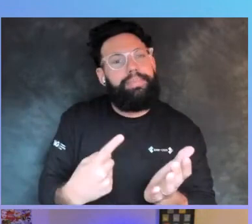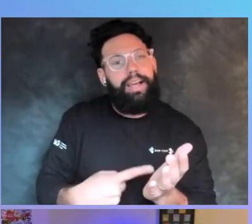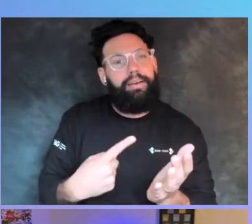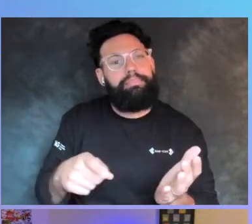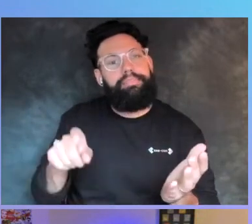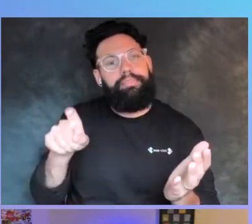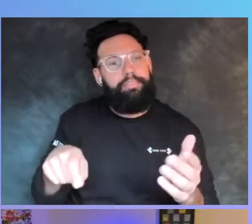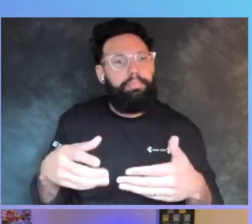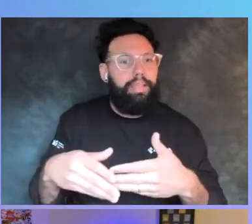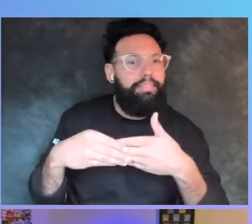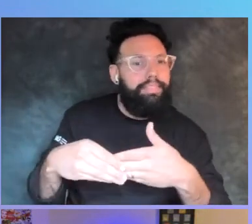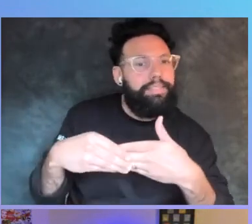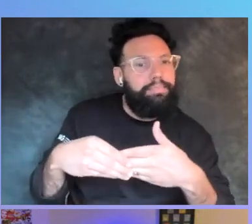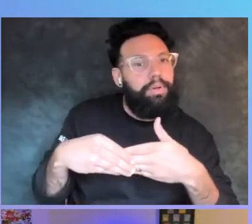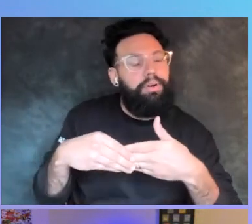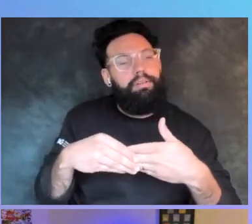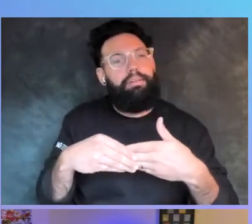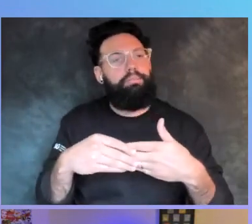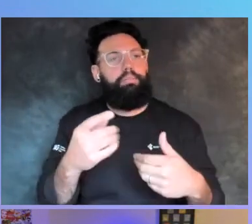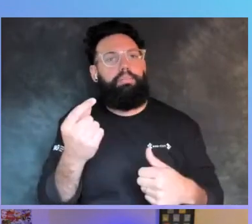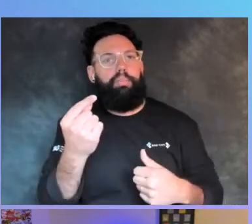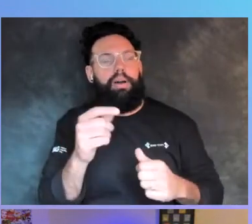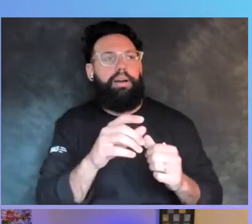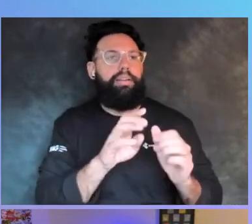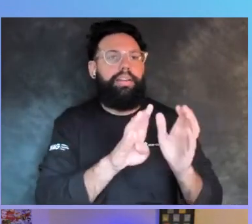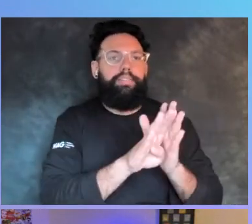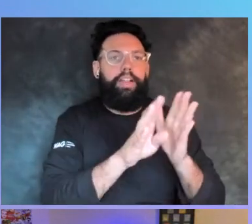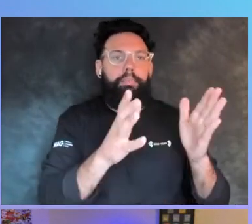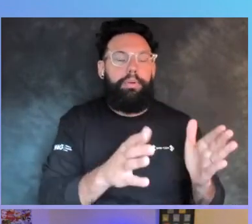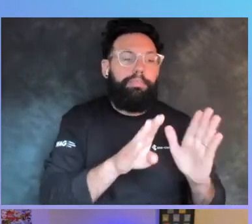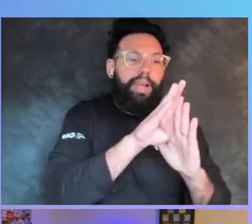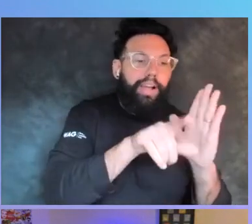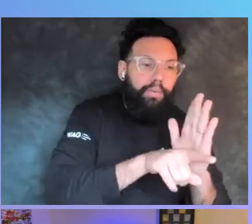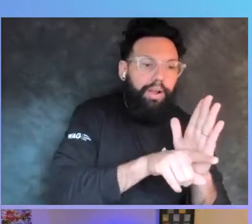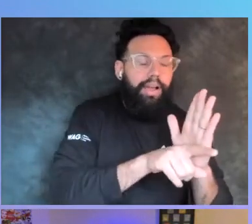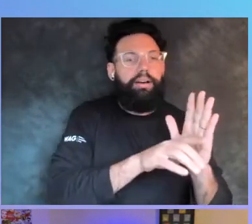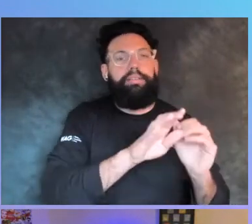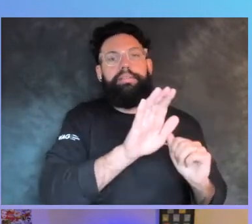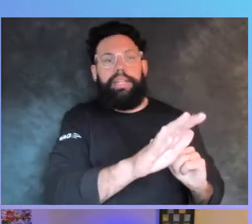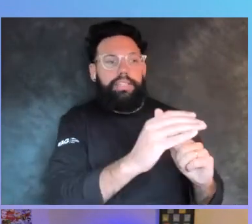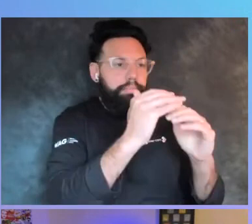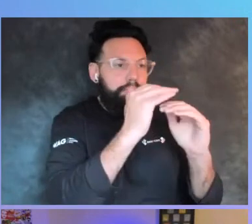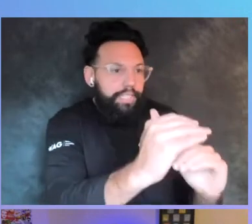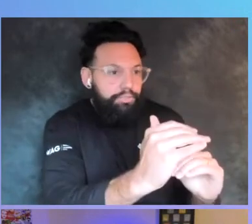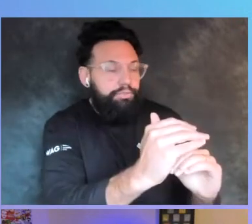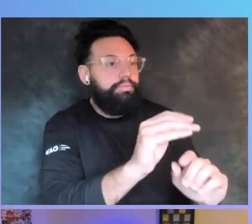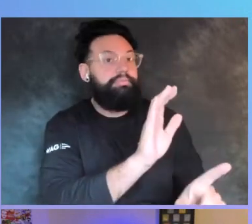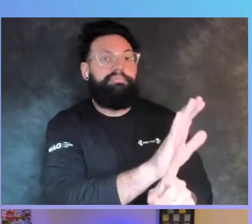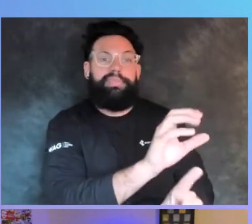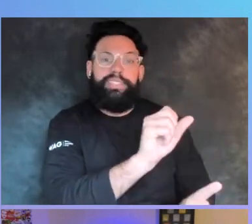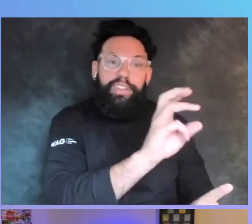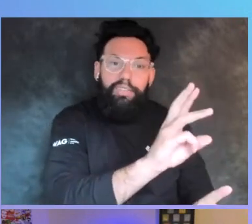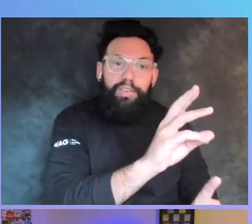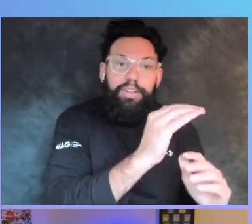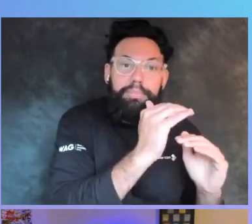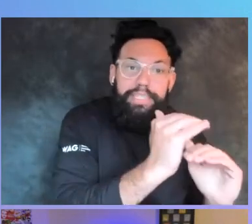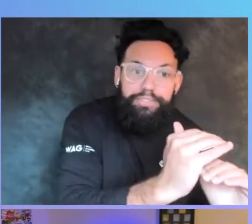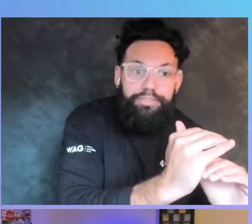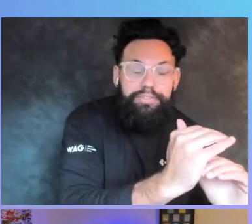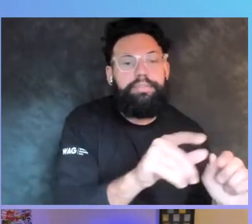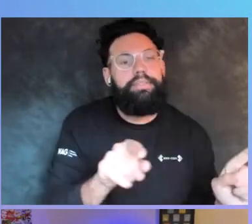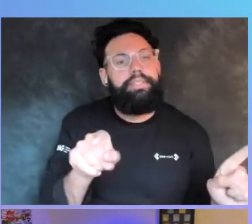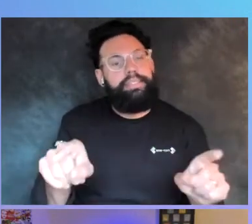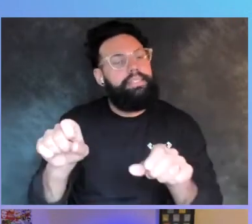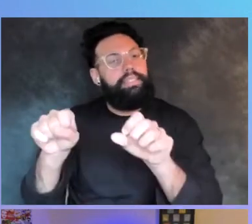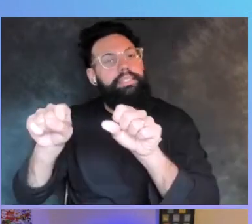with where the developer is coming from. What are the constraints of that individual piece of software? And this type of system allows us to